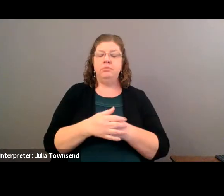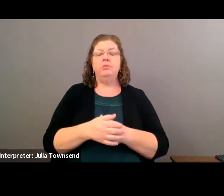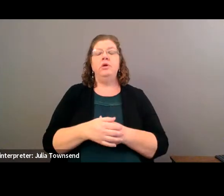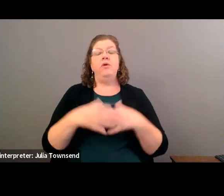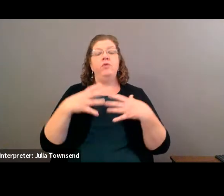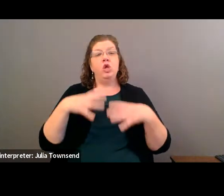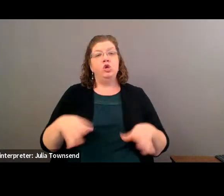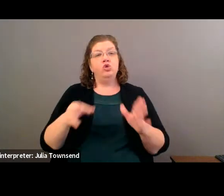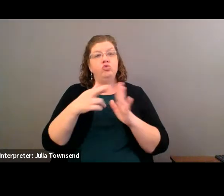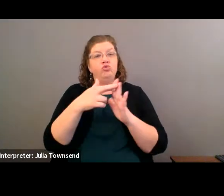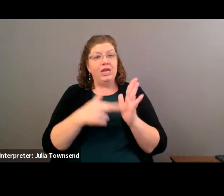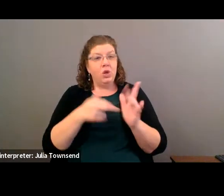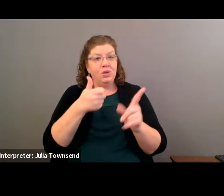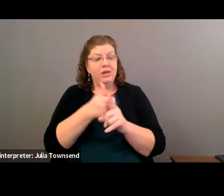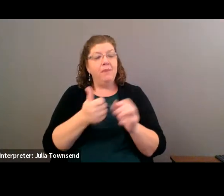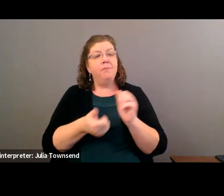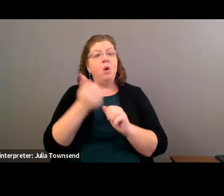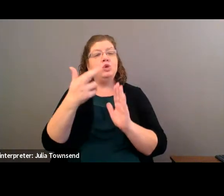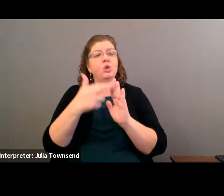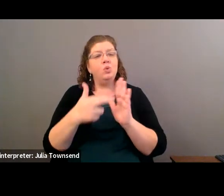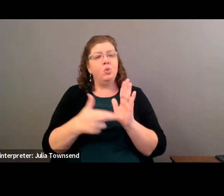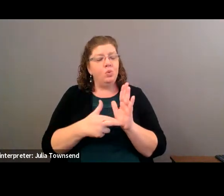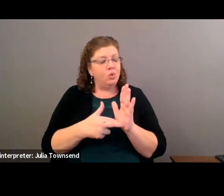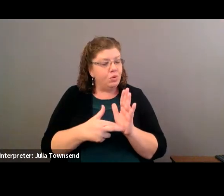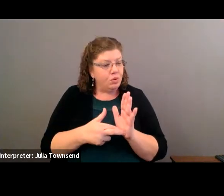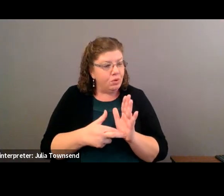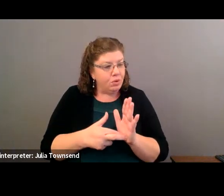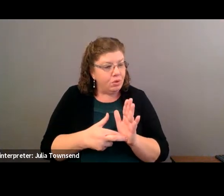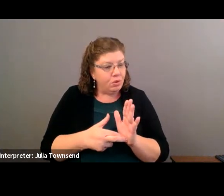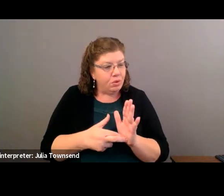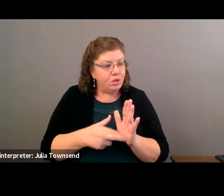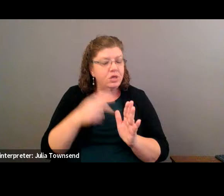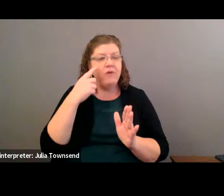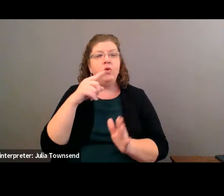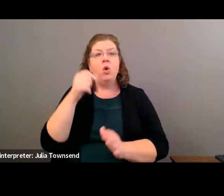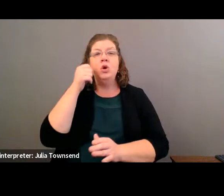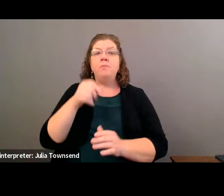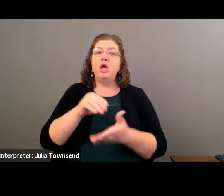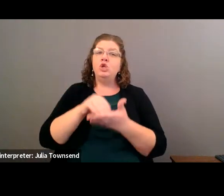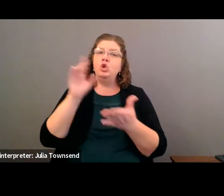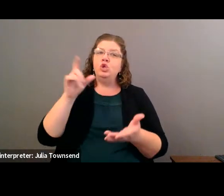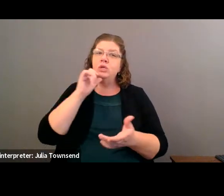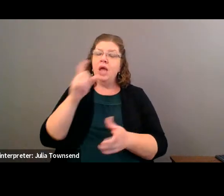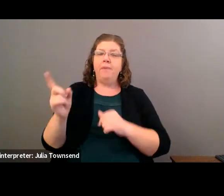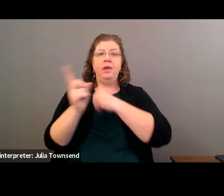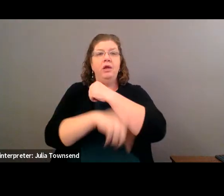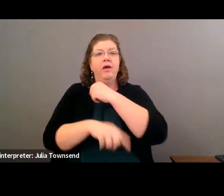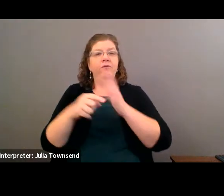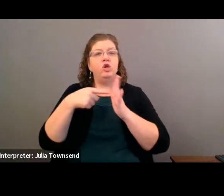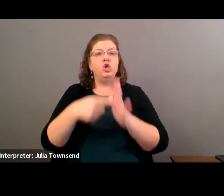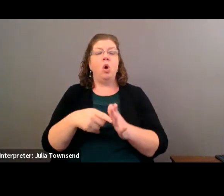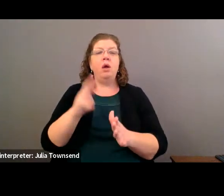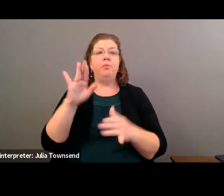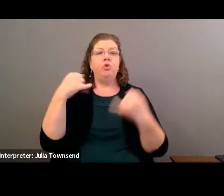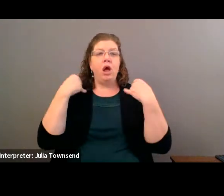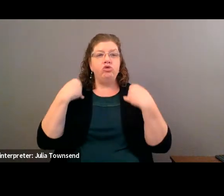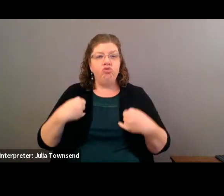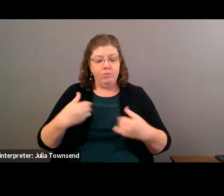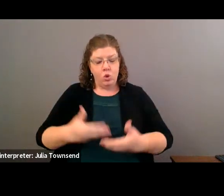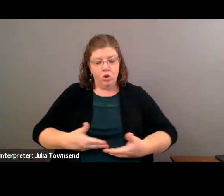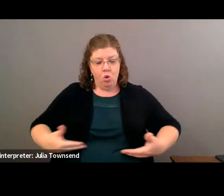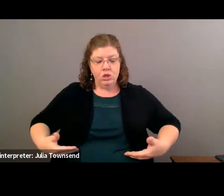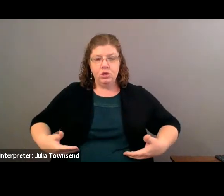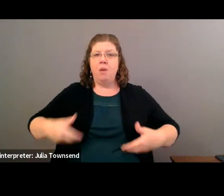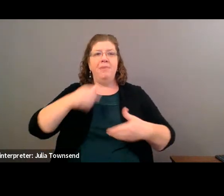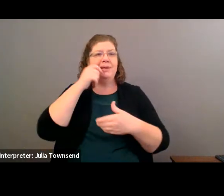we understand that most of the rules are for our safety, but we believe that students shouldn't be dress coded for showing their bra straps or torso, because neither a